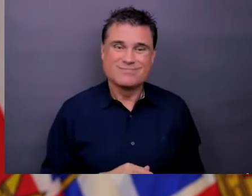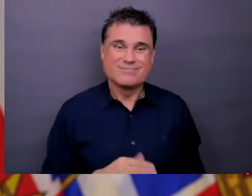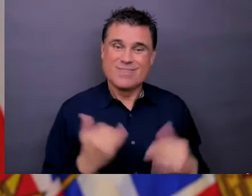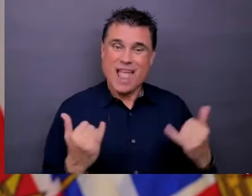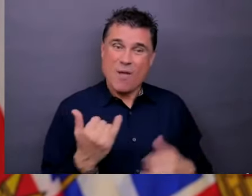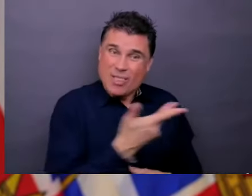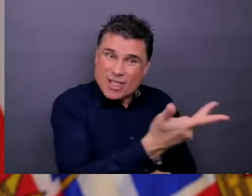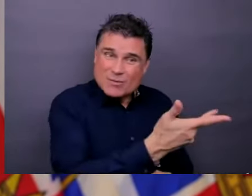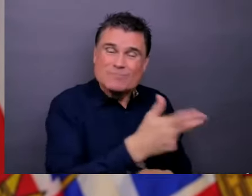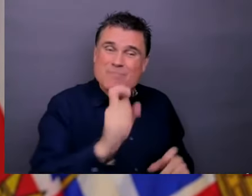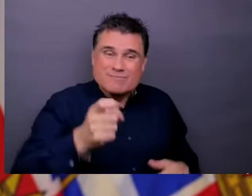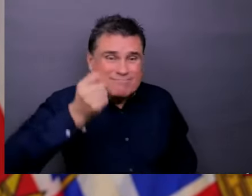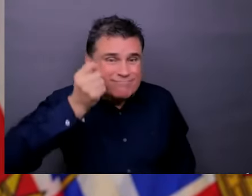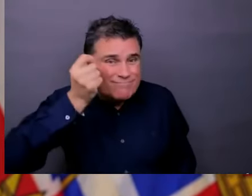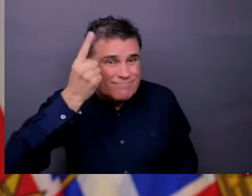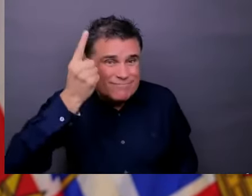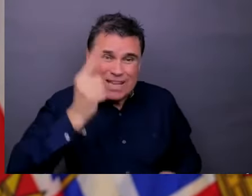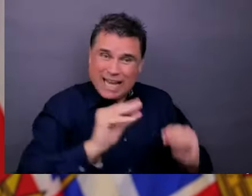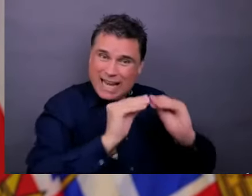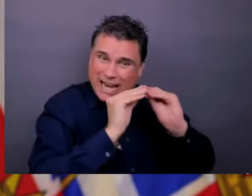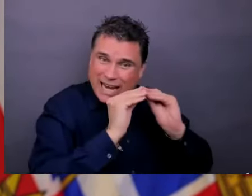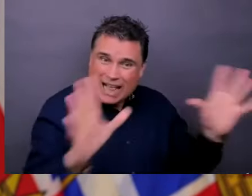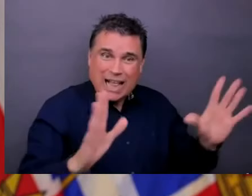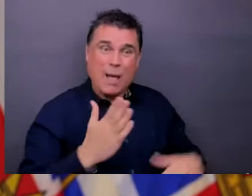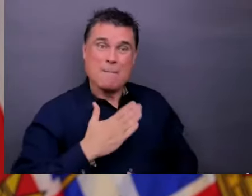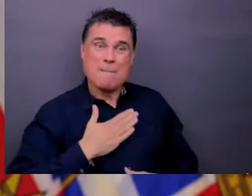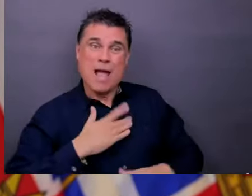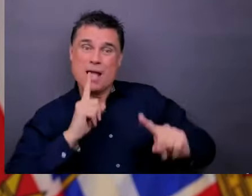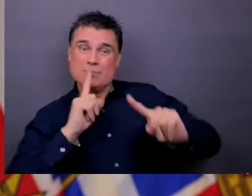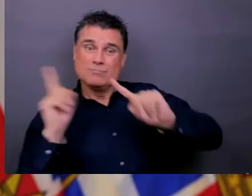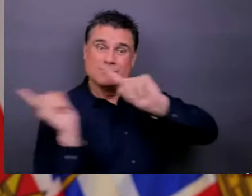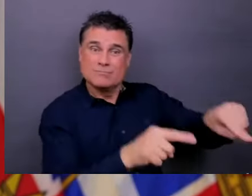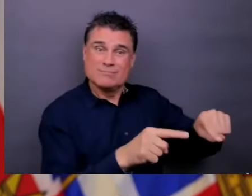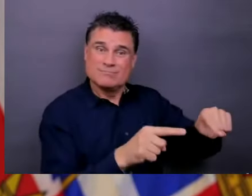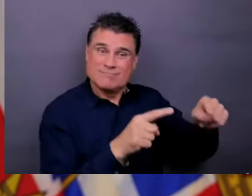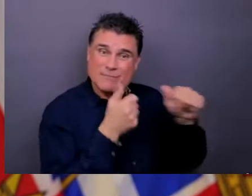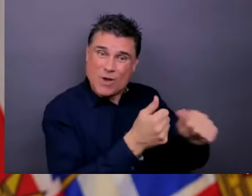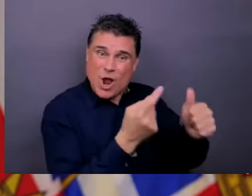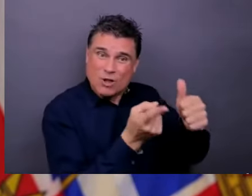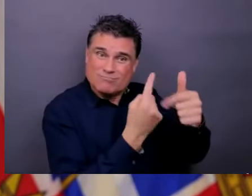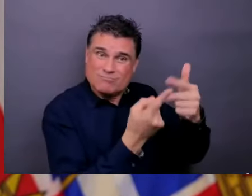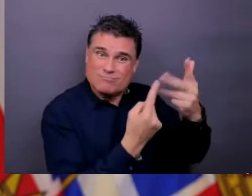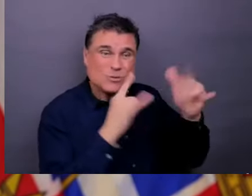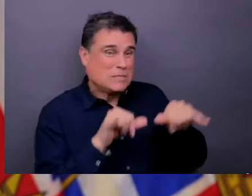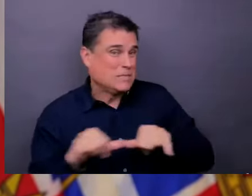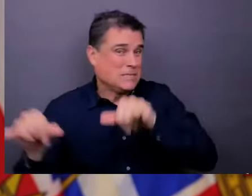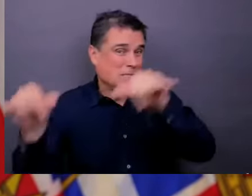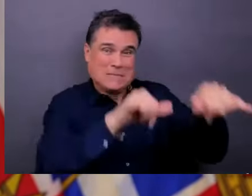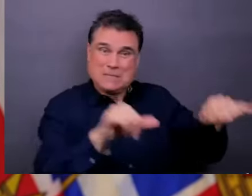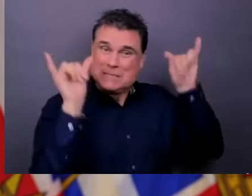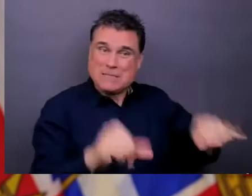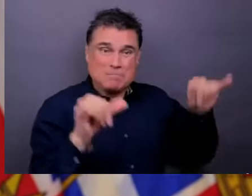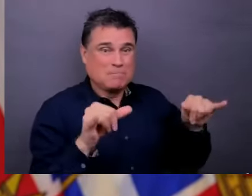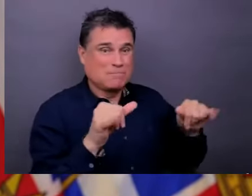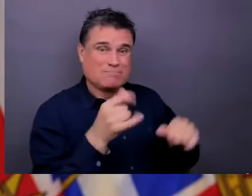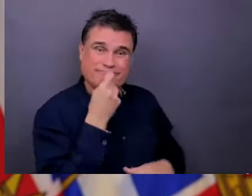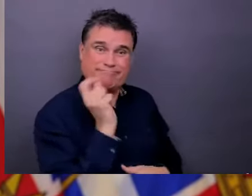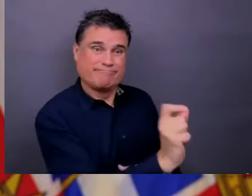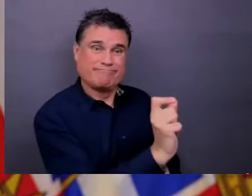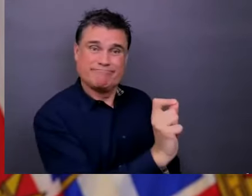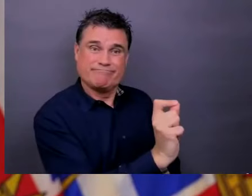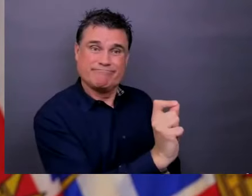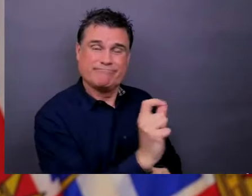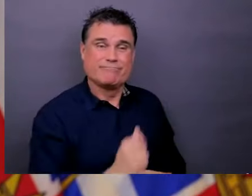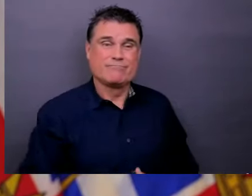Justine? Do, thank you. I just want to loop back to the issue of booster shots for vaccines.